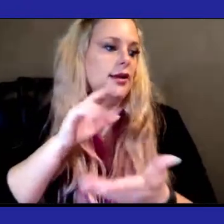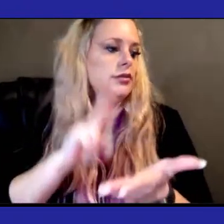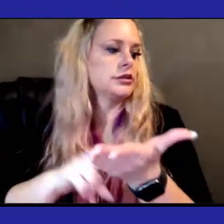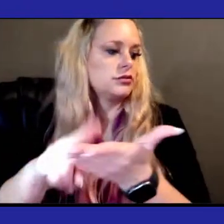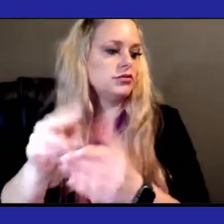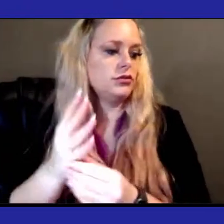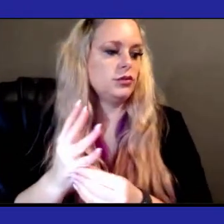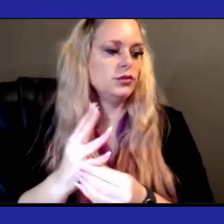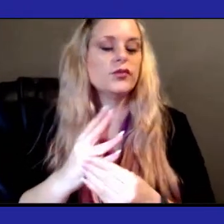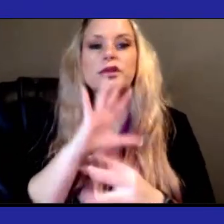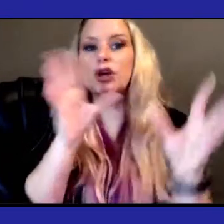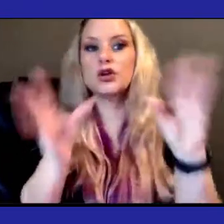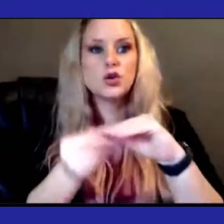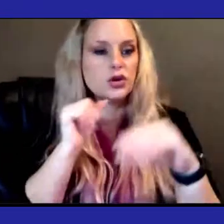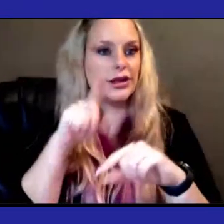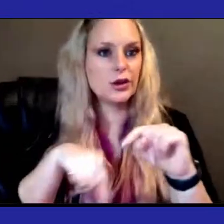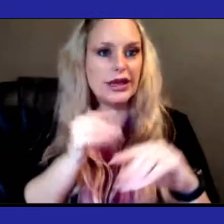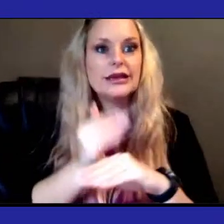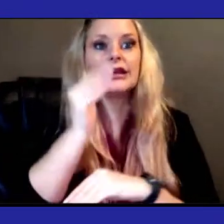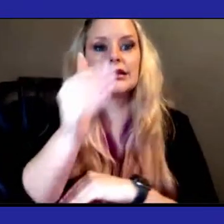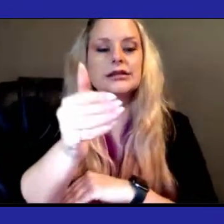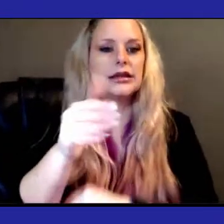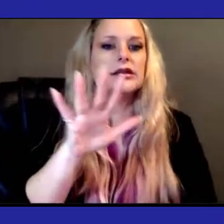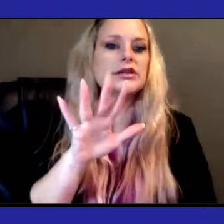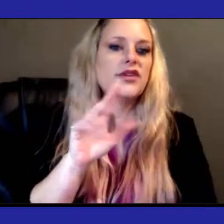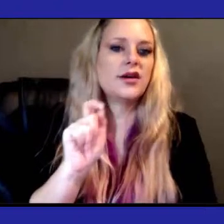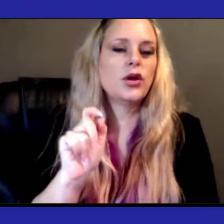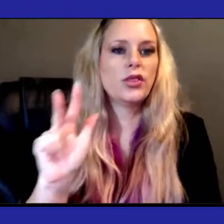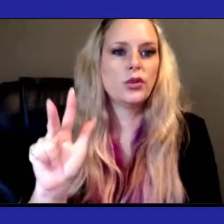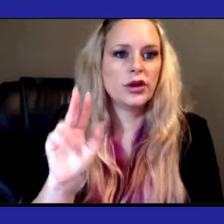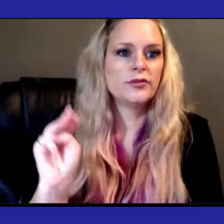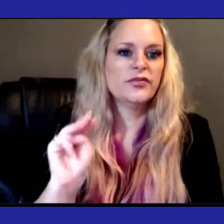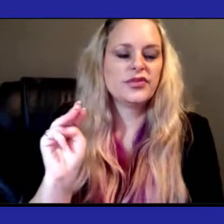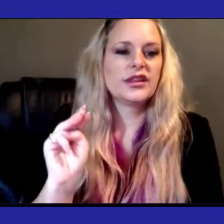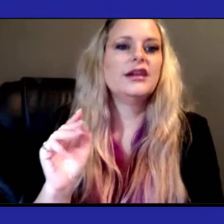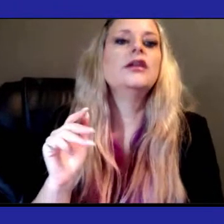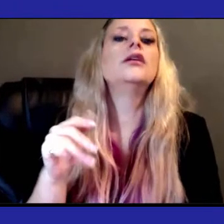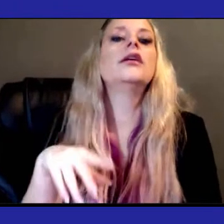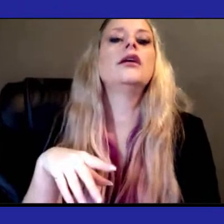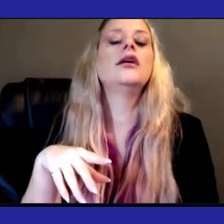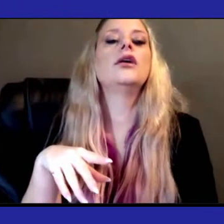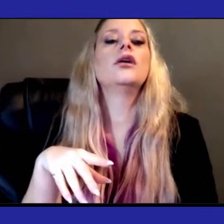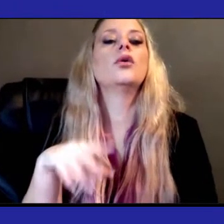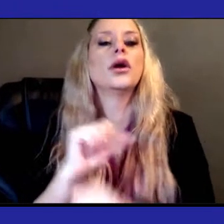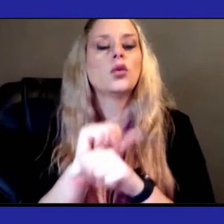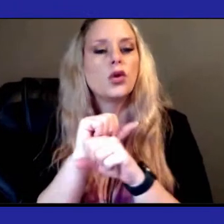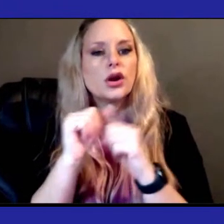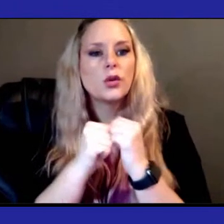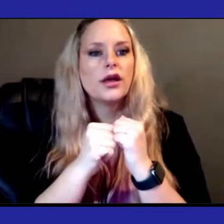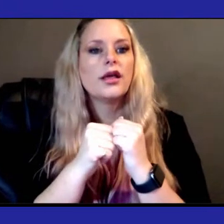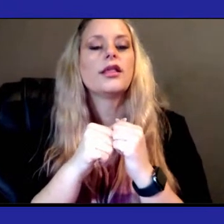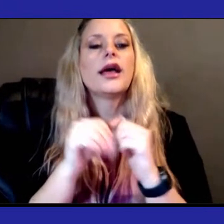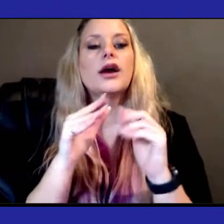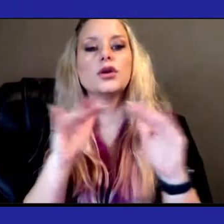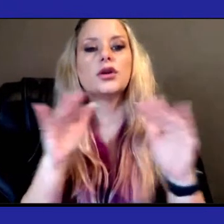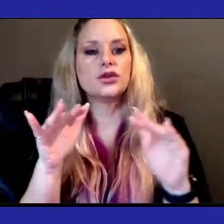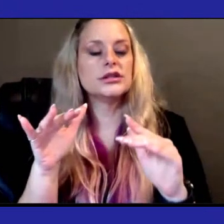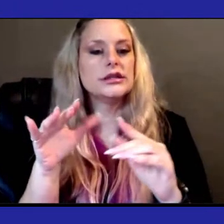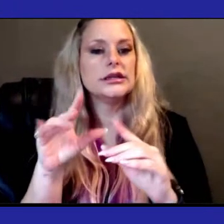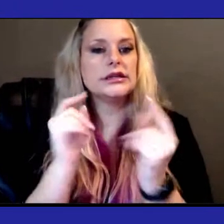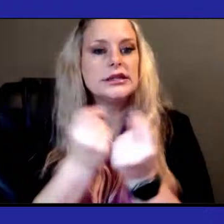to exceed amount is about 5.3 million. Next slide. We worked with our vendor diversity team to identify a